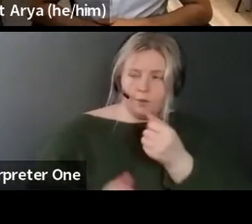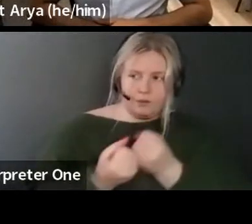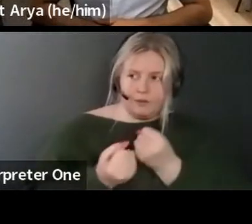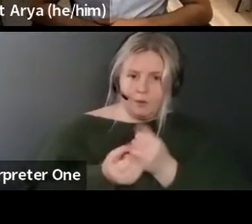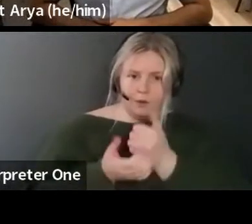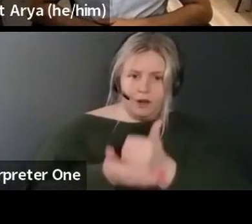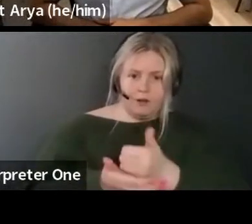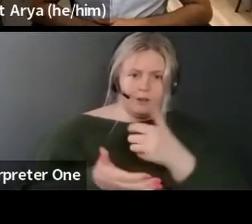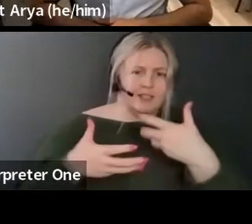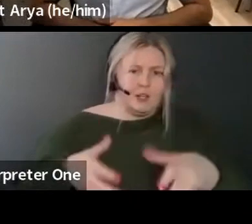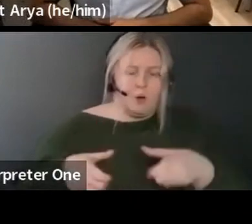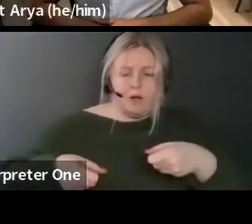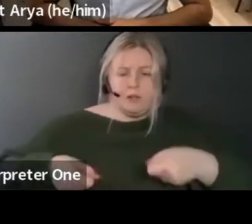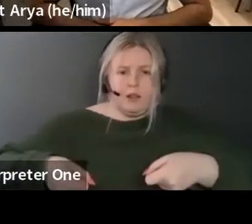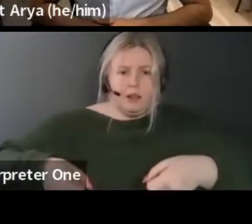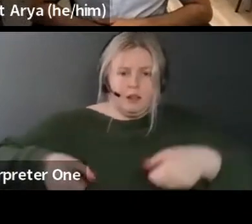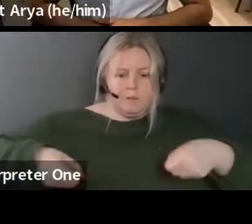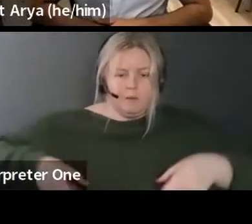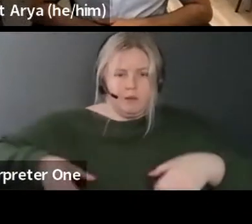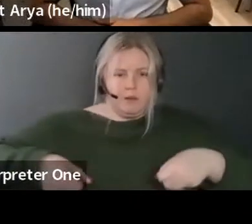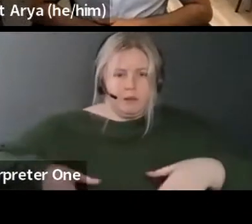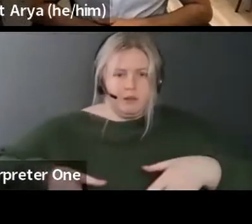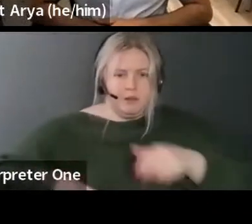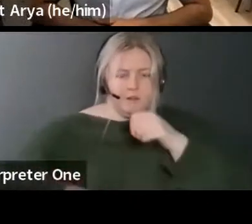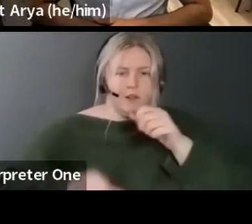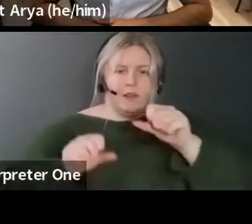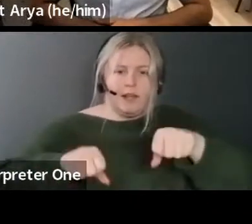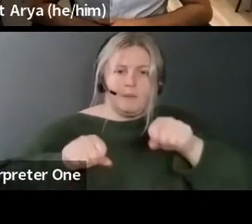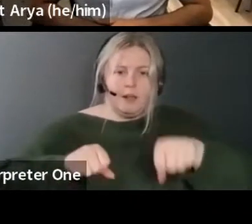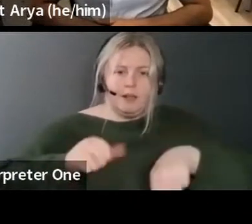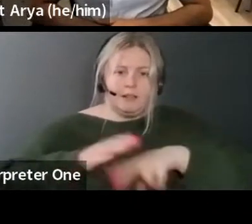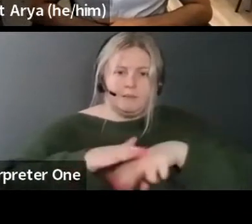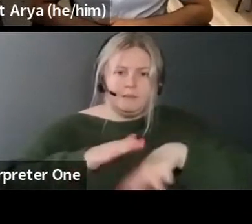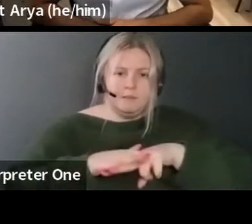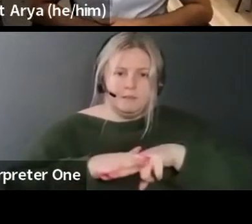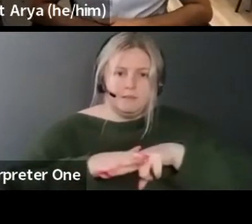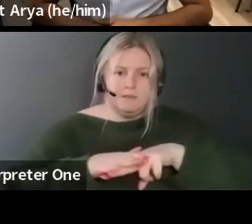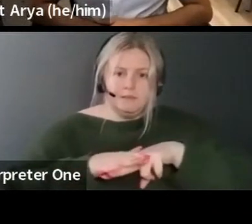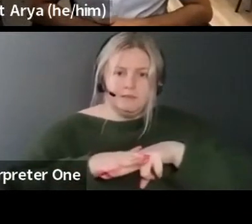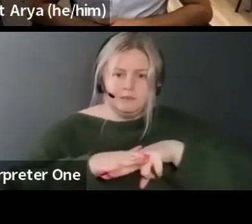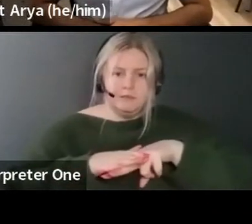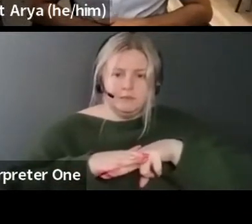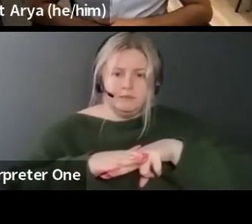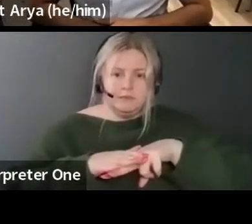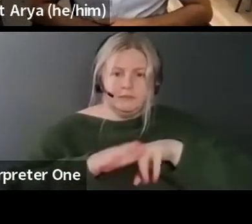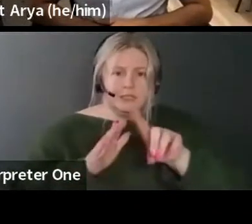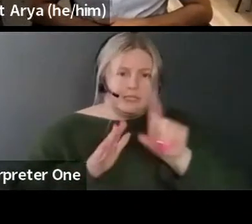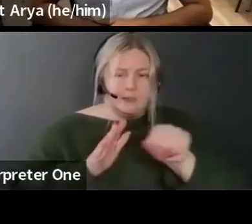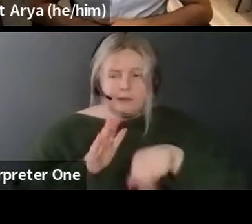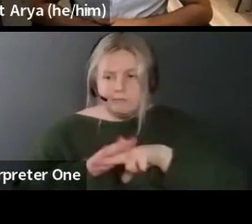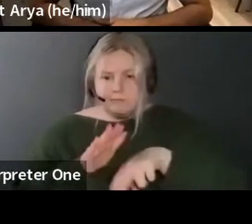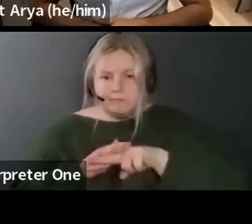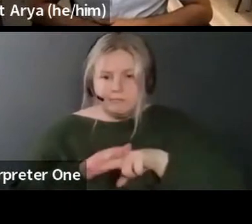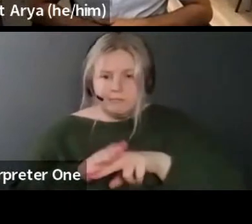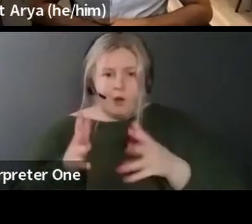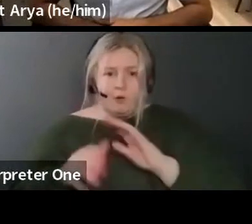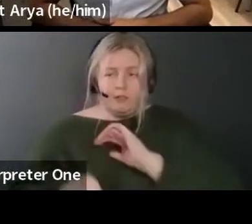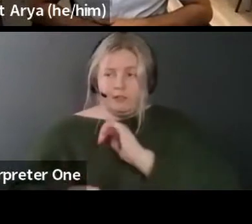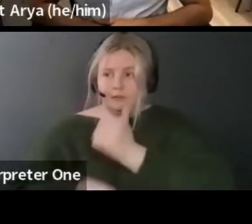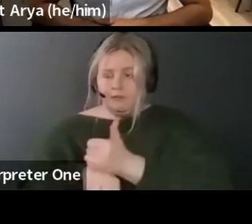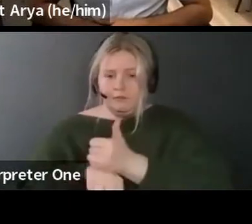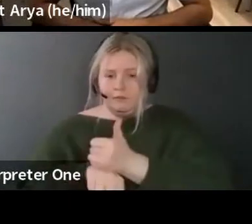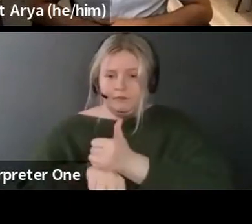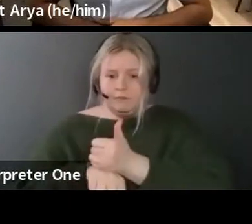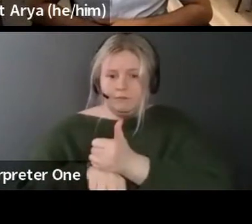they don't want to push a wheelchair. The ableism is so entrenched in carceral settings. These people don't even know about